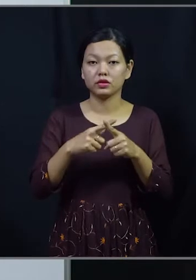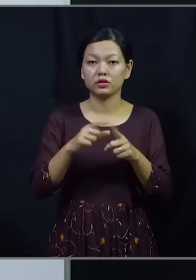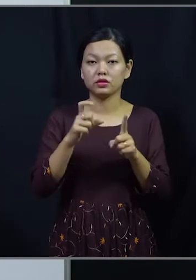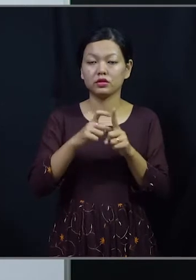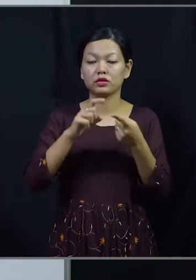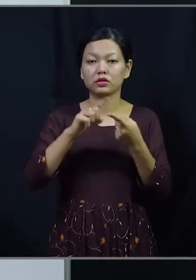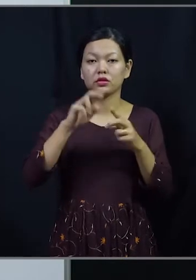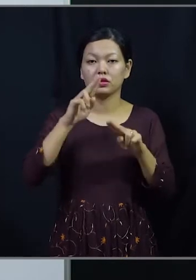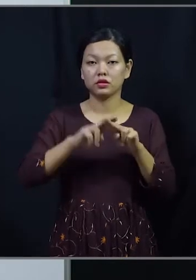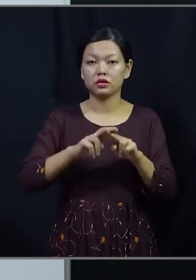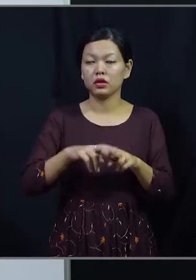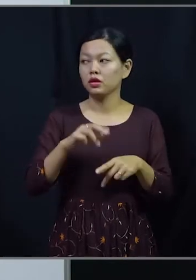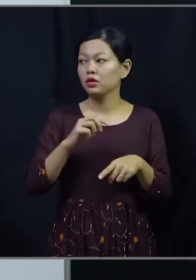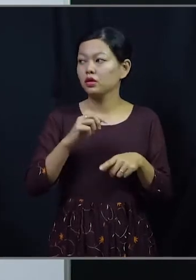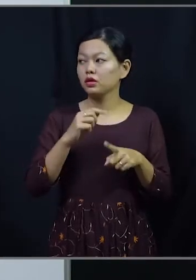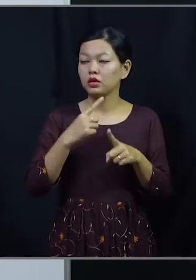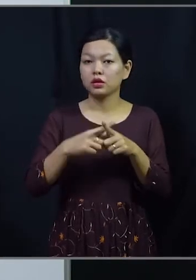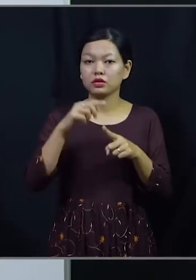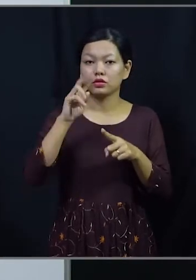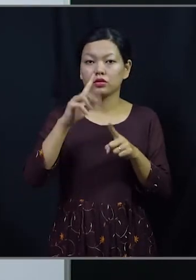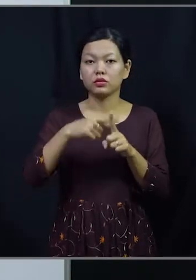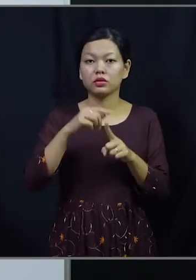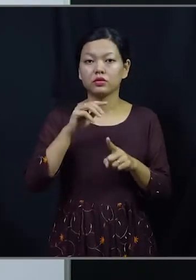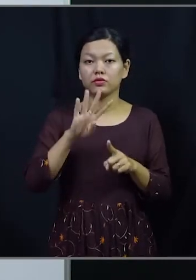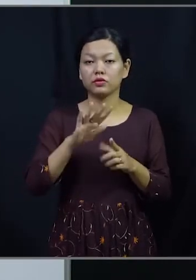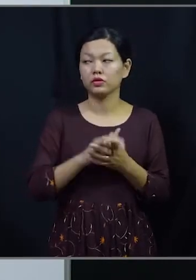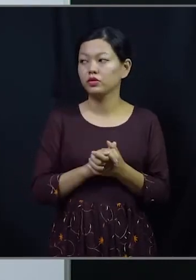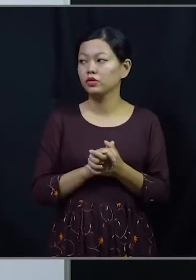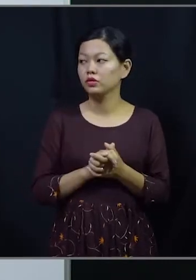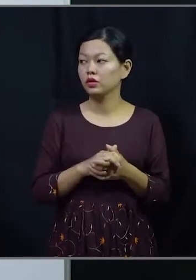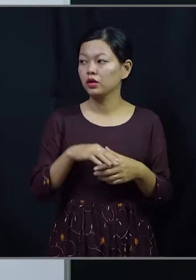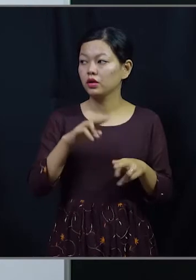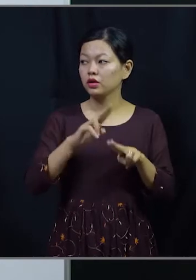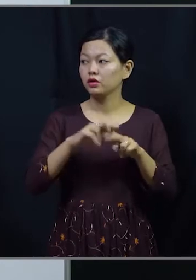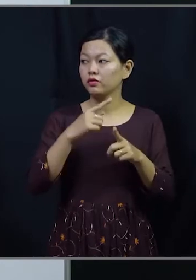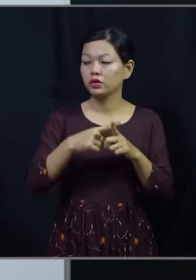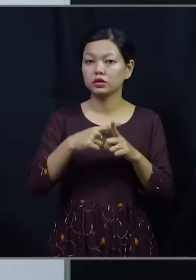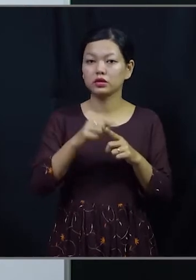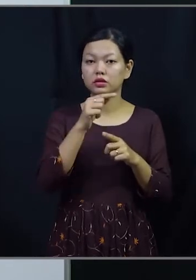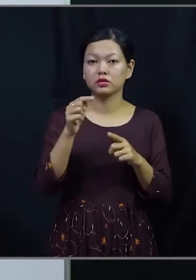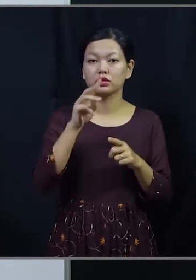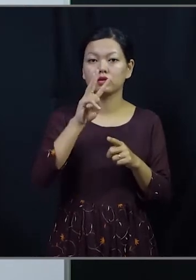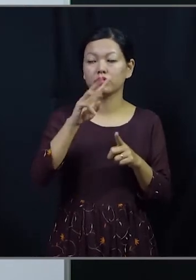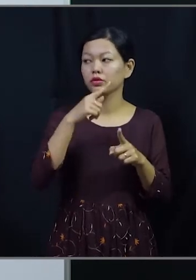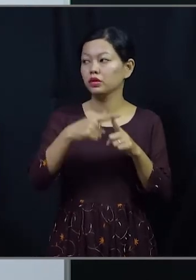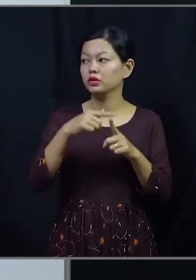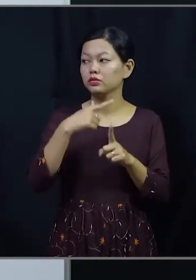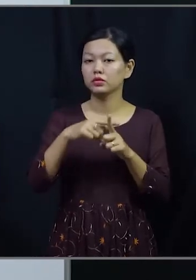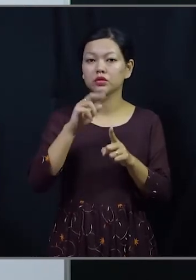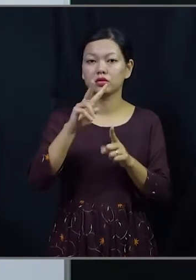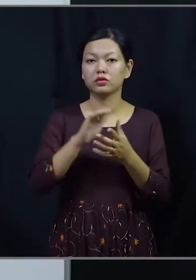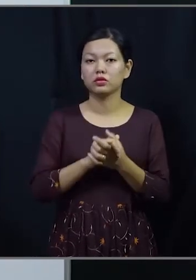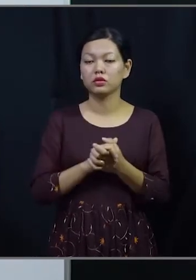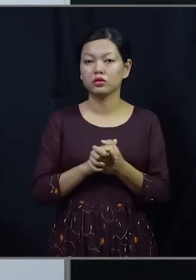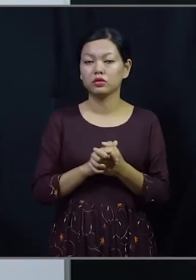squared plus 4 and fx is defined as 3x plus 2. Okay, how to find f of g or